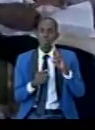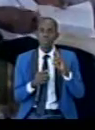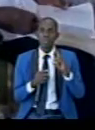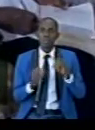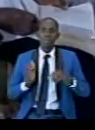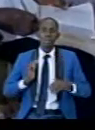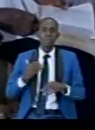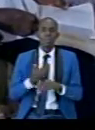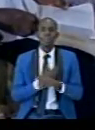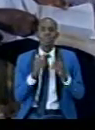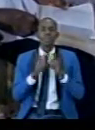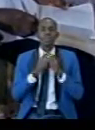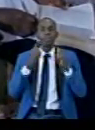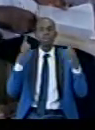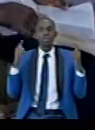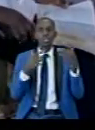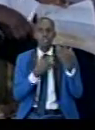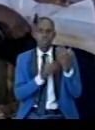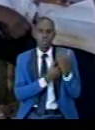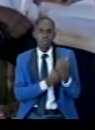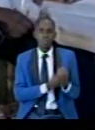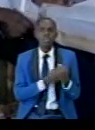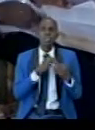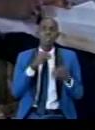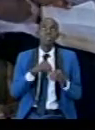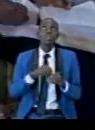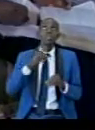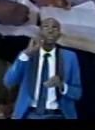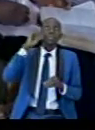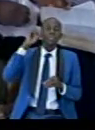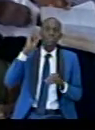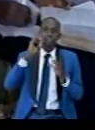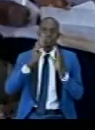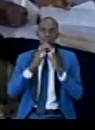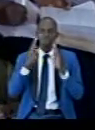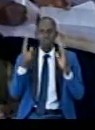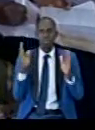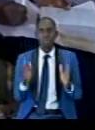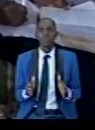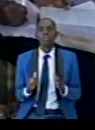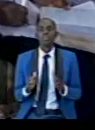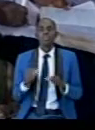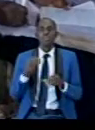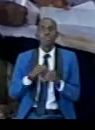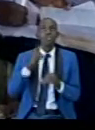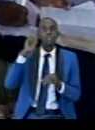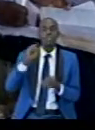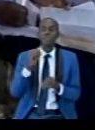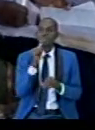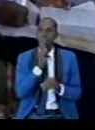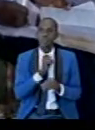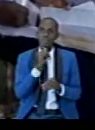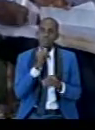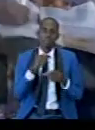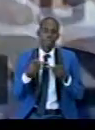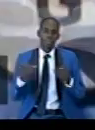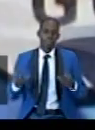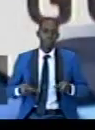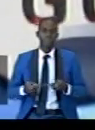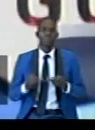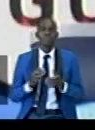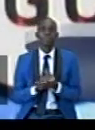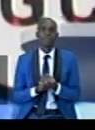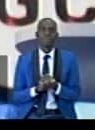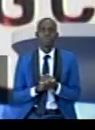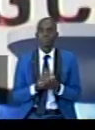our great confidence in his pavilion, in his secret habitation.